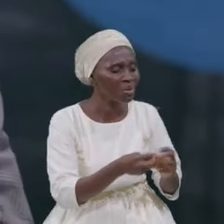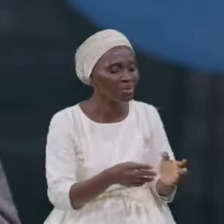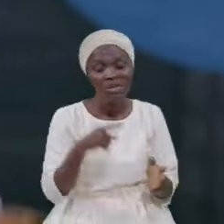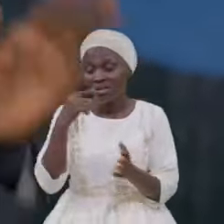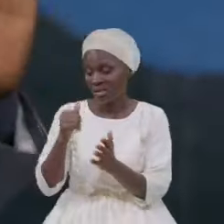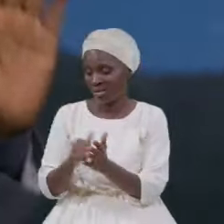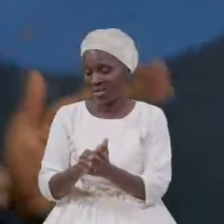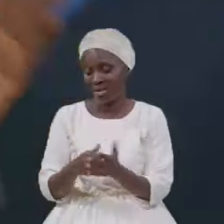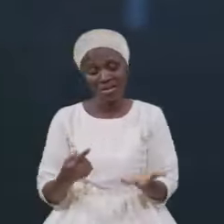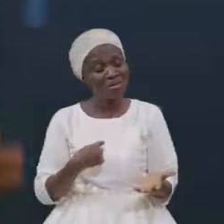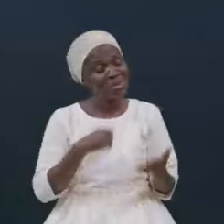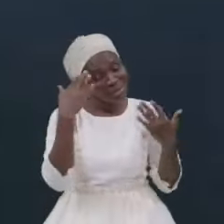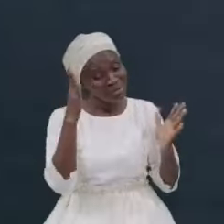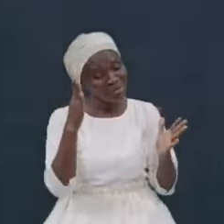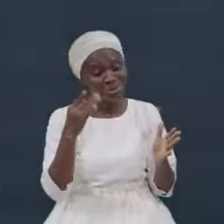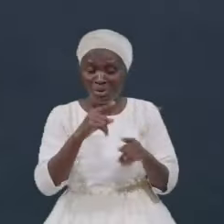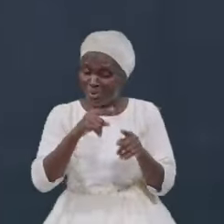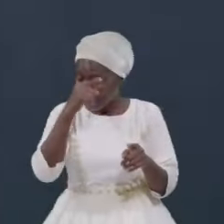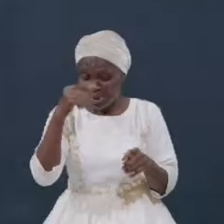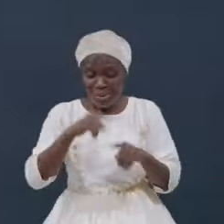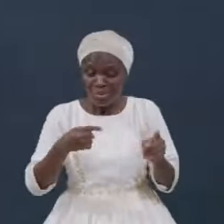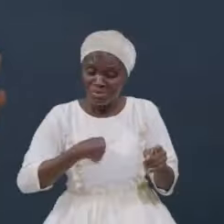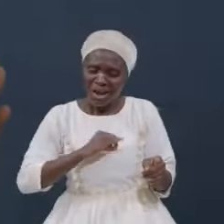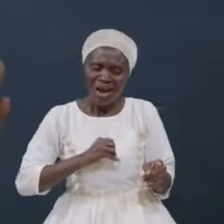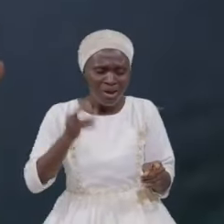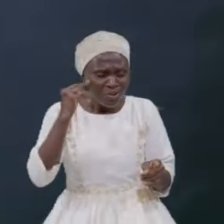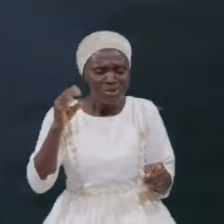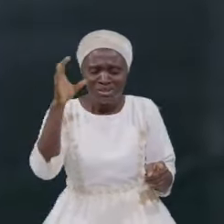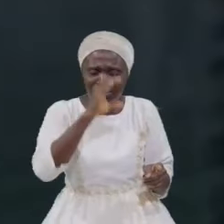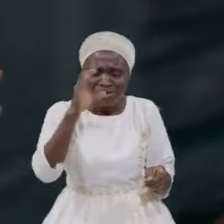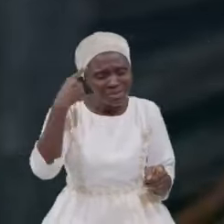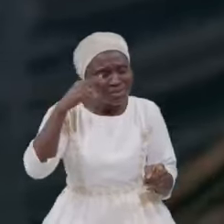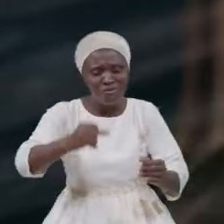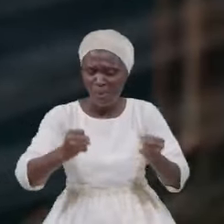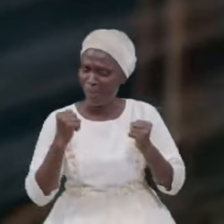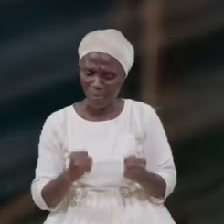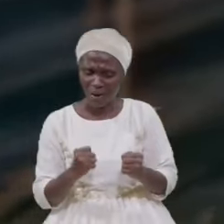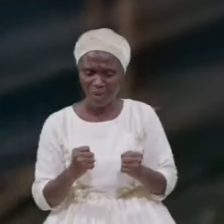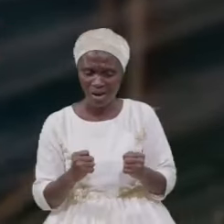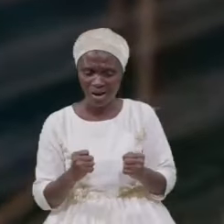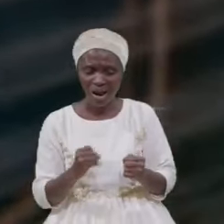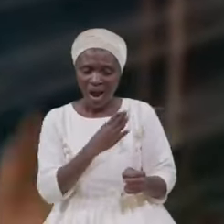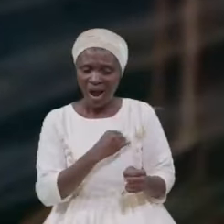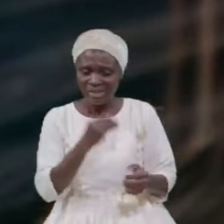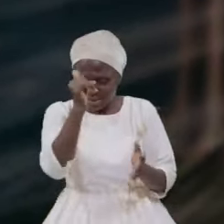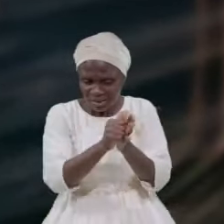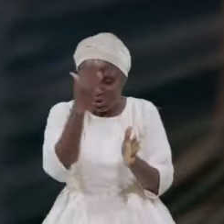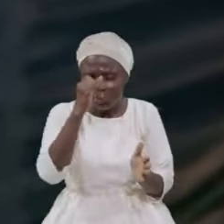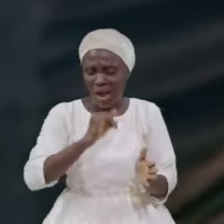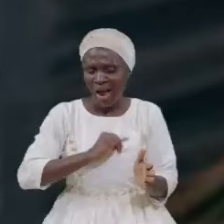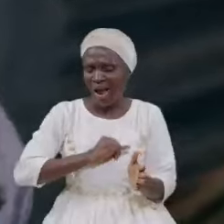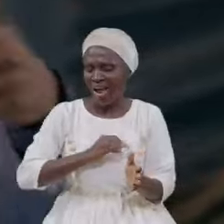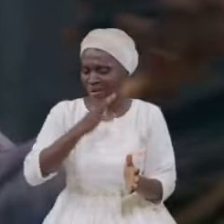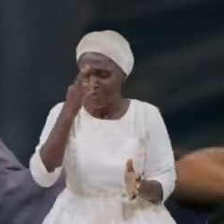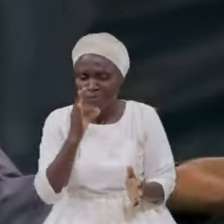power. And I fasted 40 days nonstop. And but when I finished the 40 days,